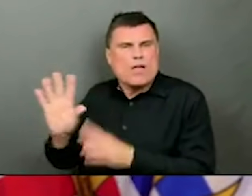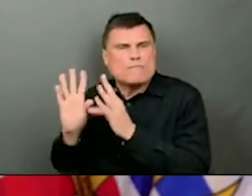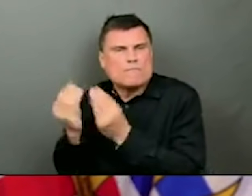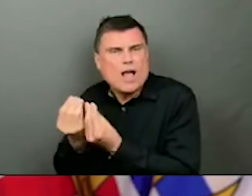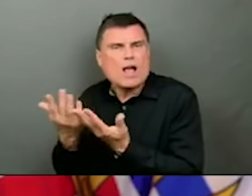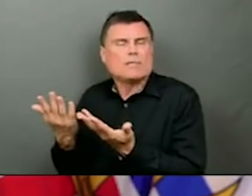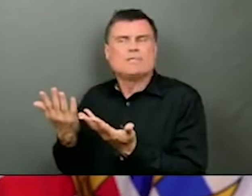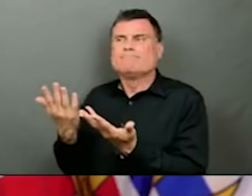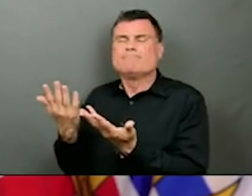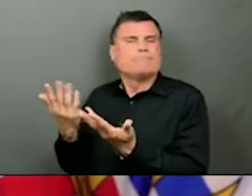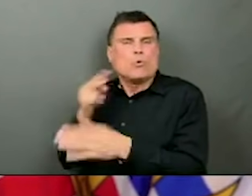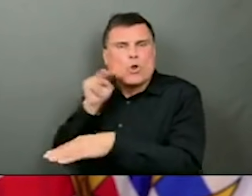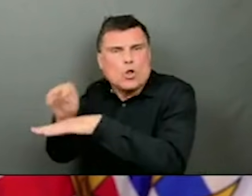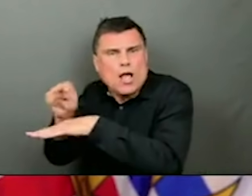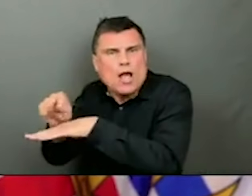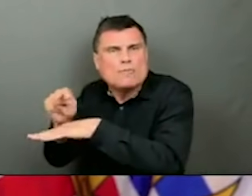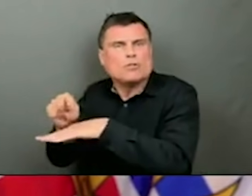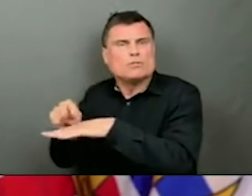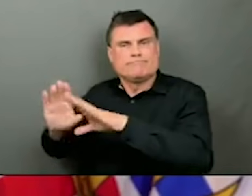weekend.